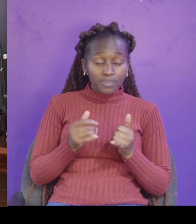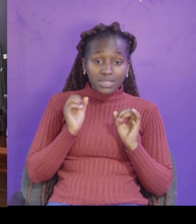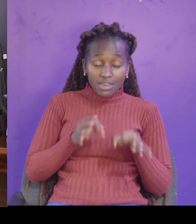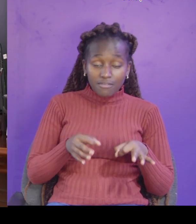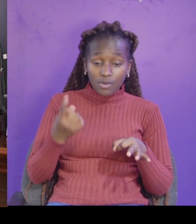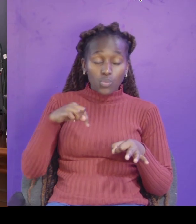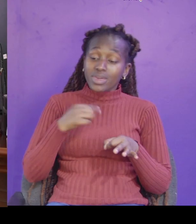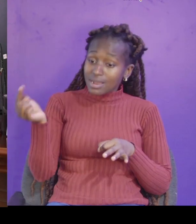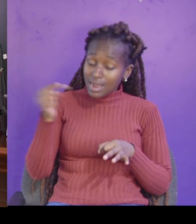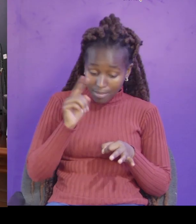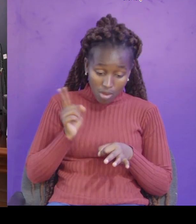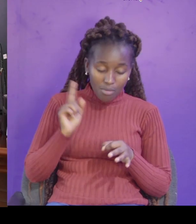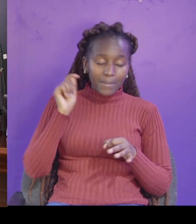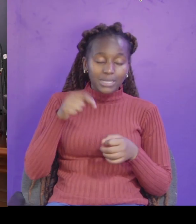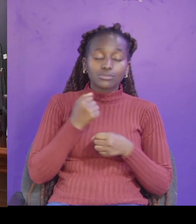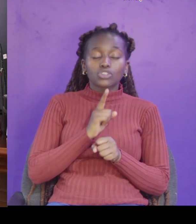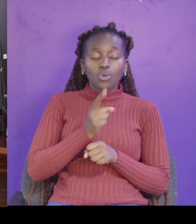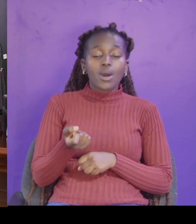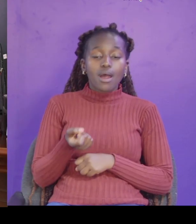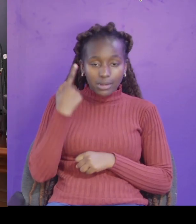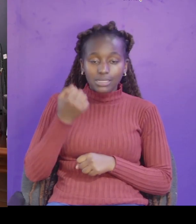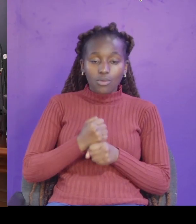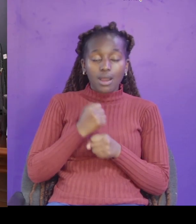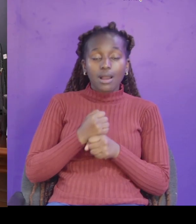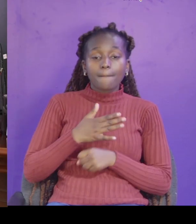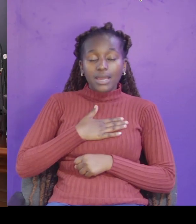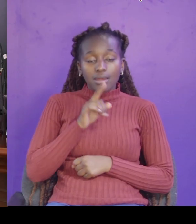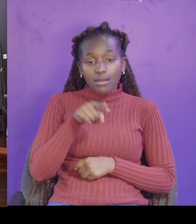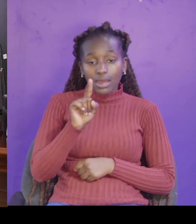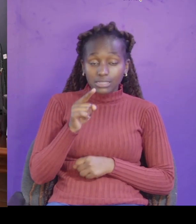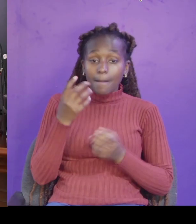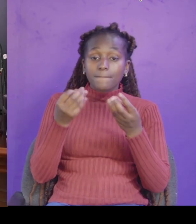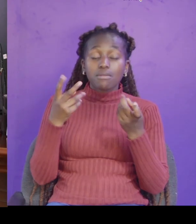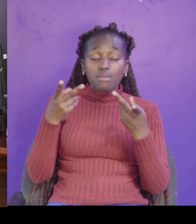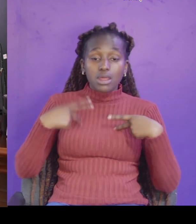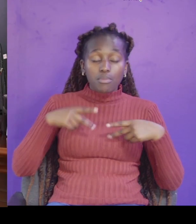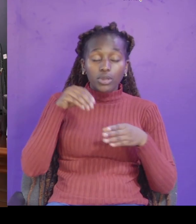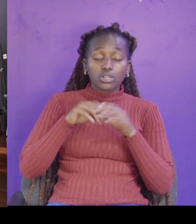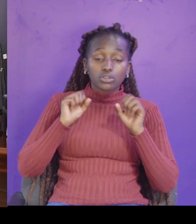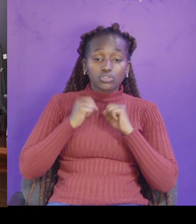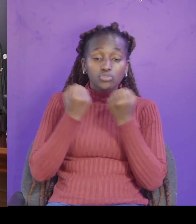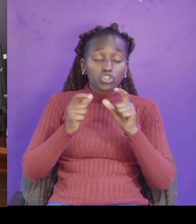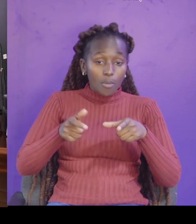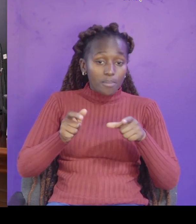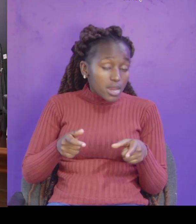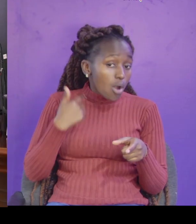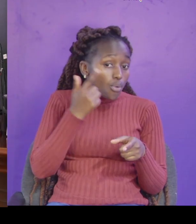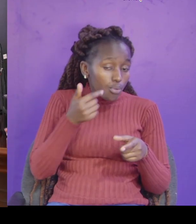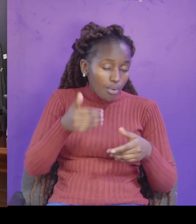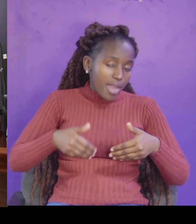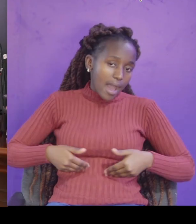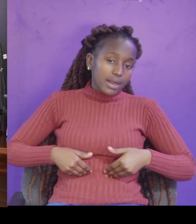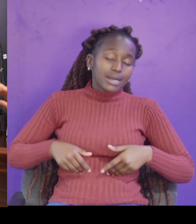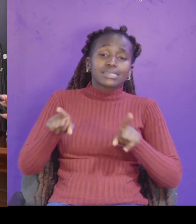that what I'm doing is right, because the people on social media are young people, and those abusing, most of them are